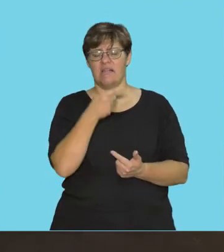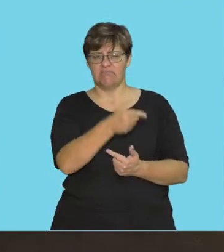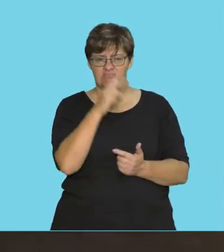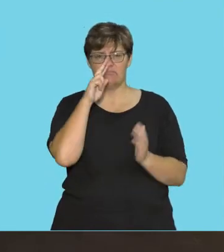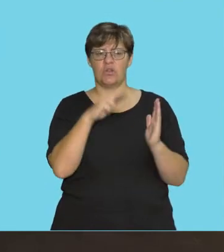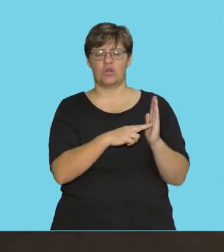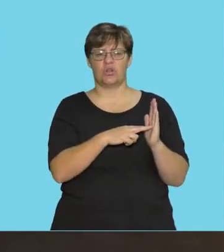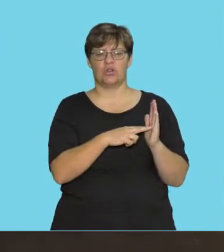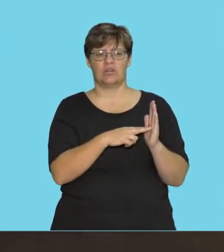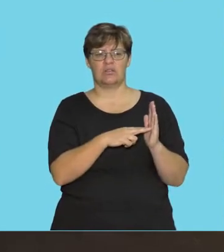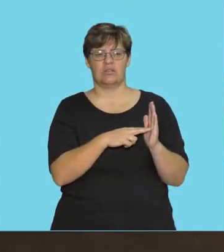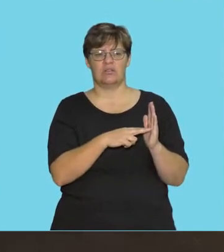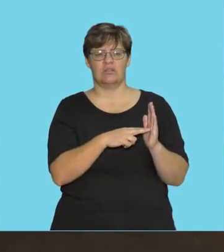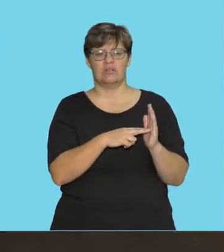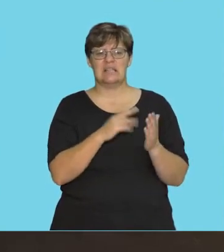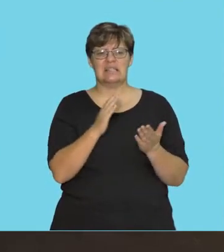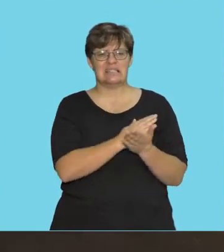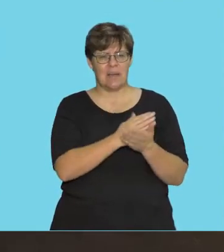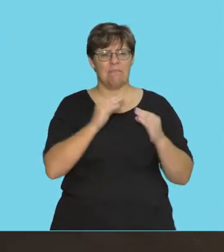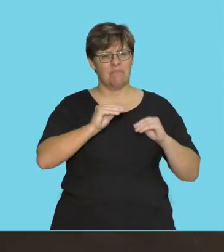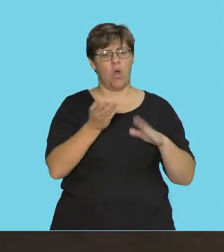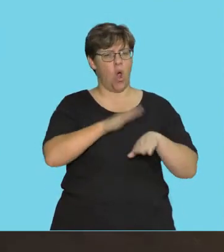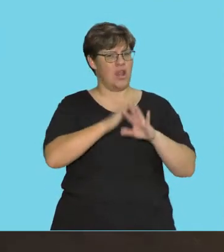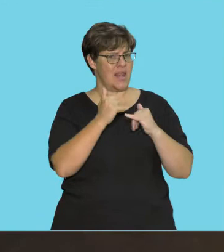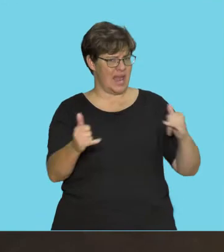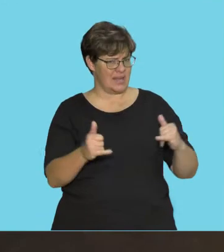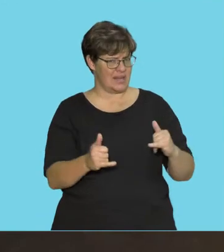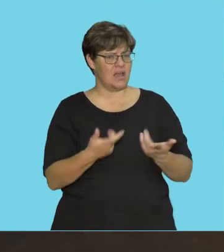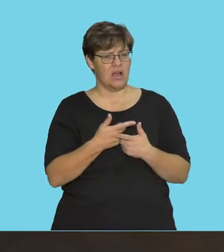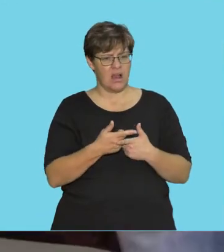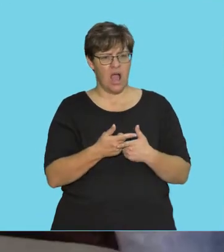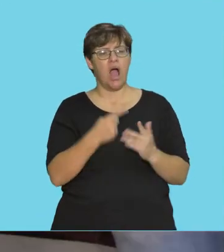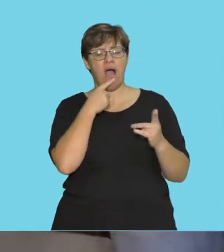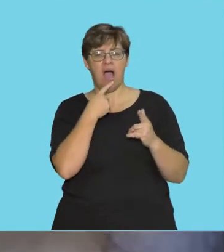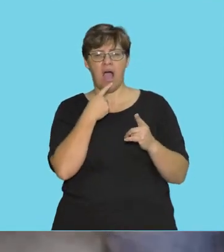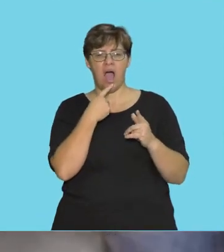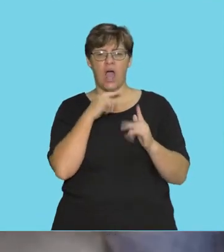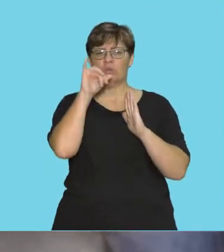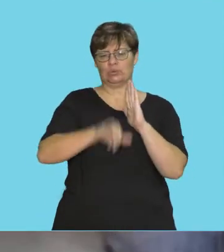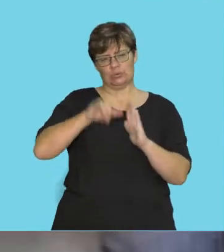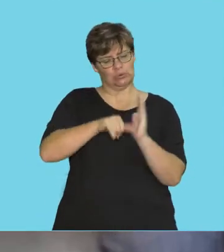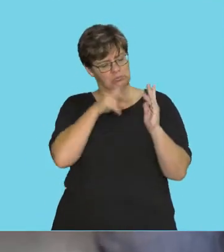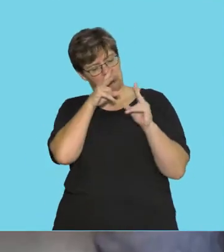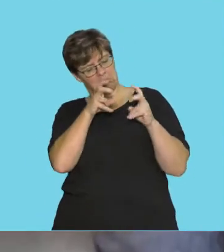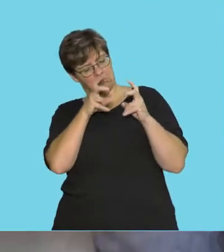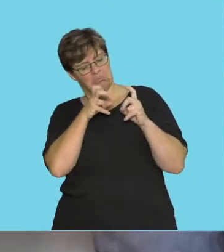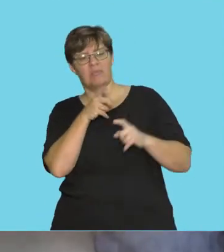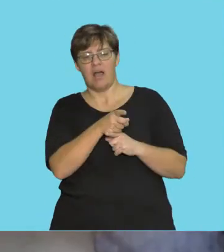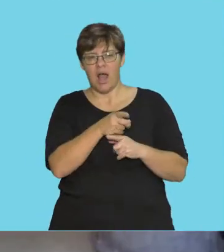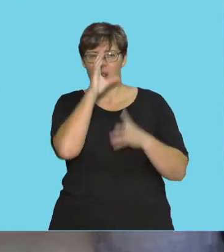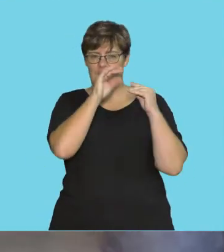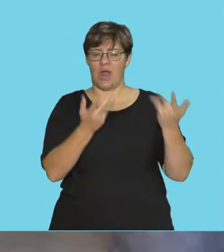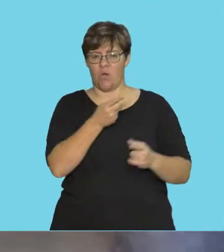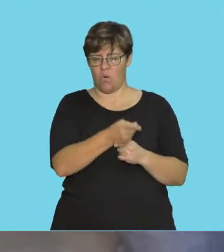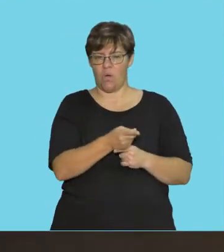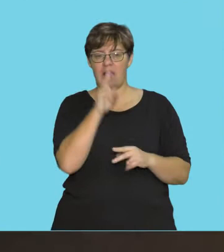is actually looking at some lessons online. We would call it tutorials. And so this is how she likes to